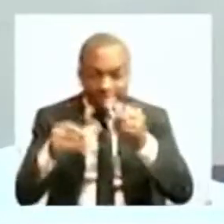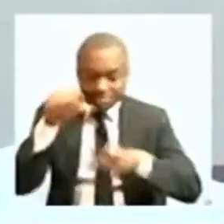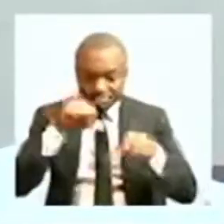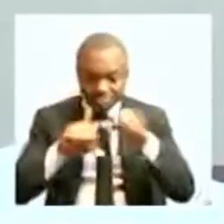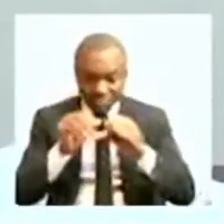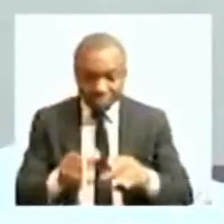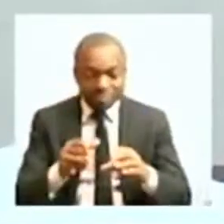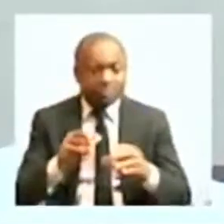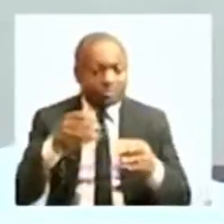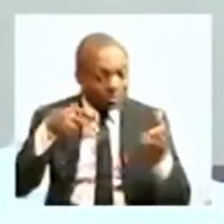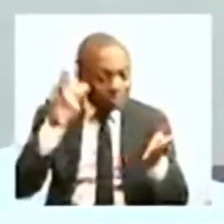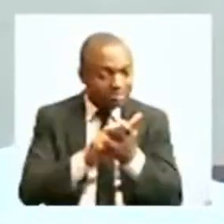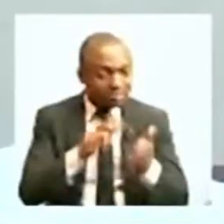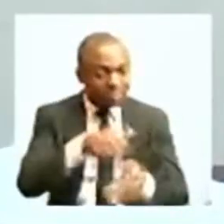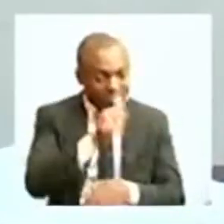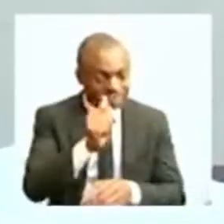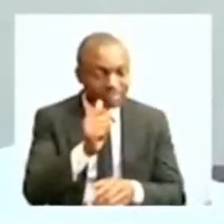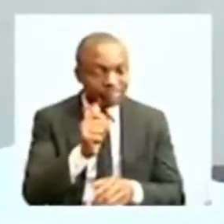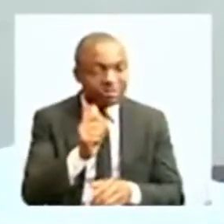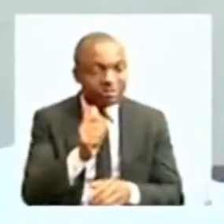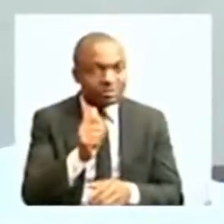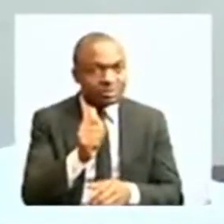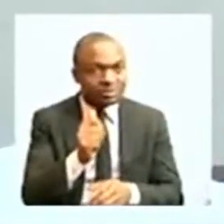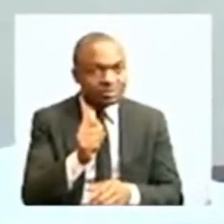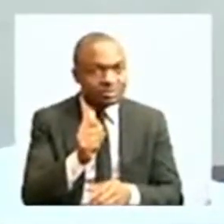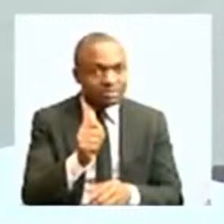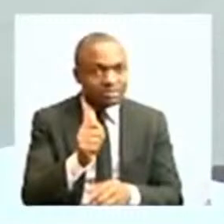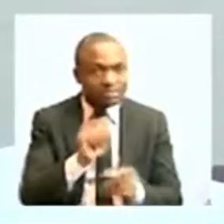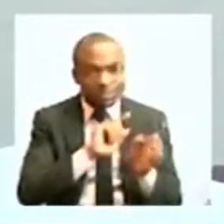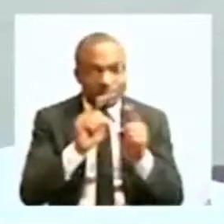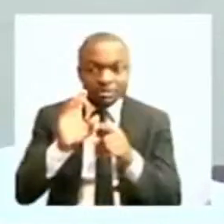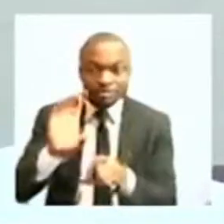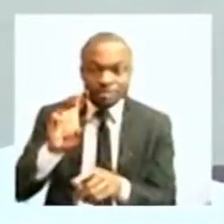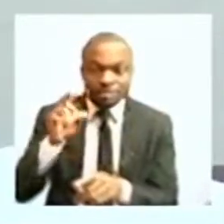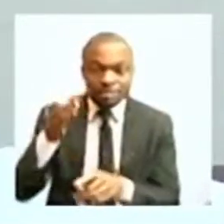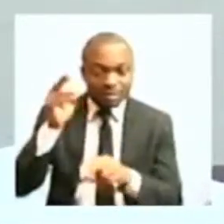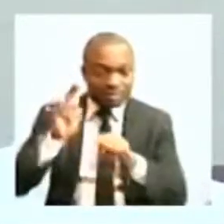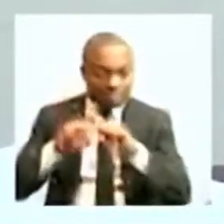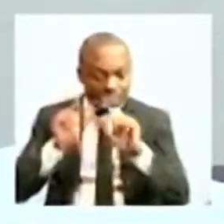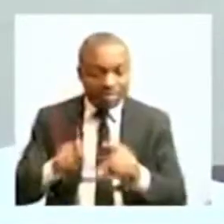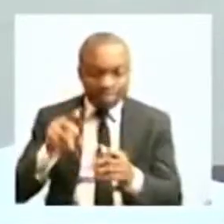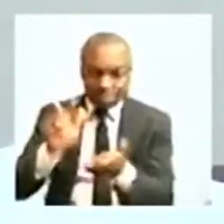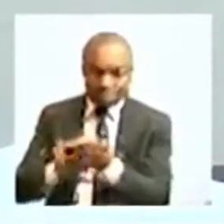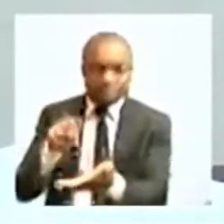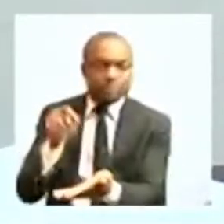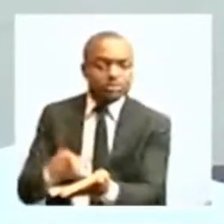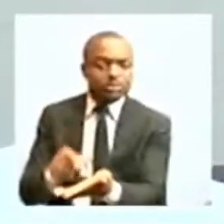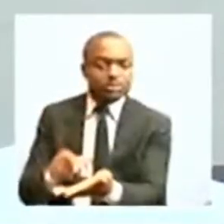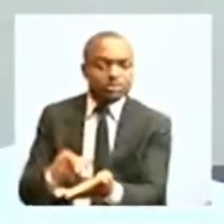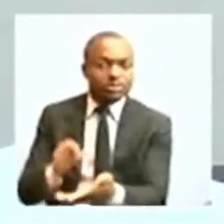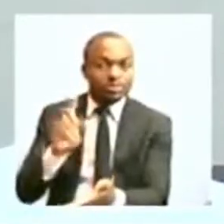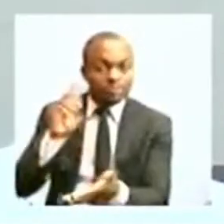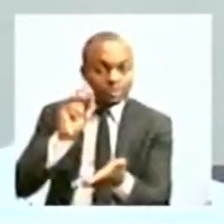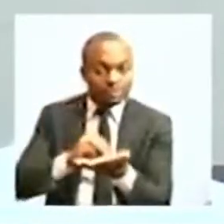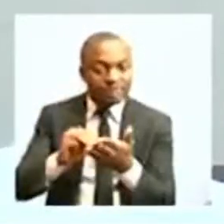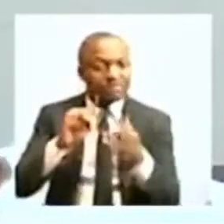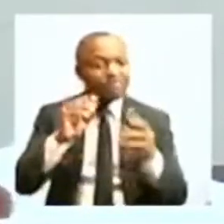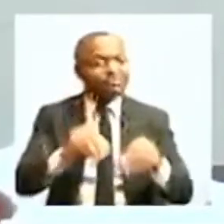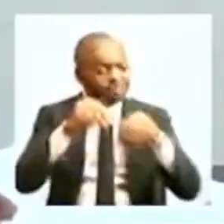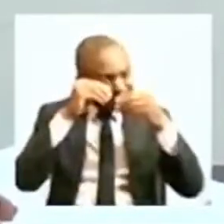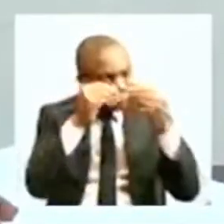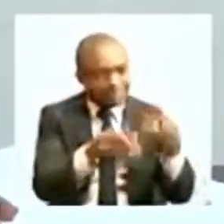he signs himself and he goes to the CDF chairperson. Can you sign here? 1 million he